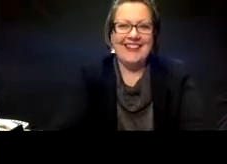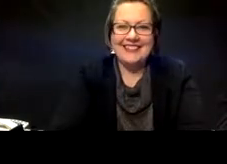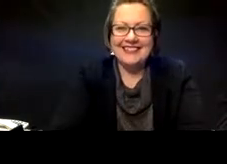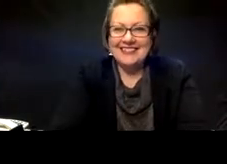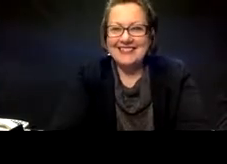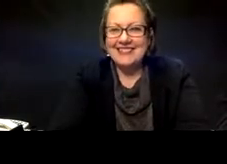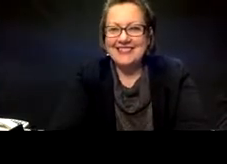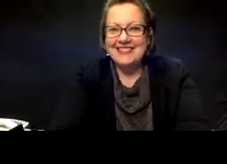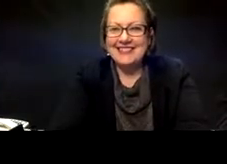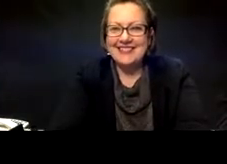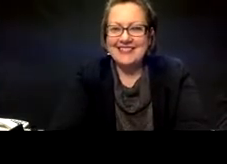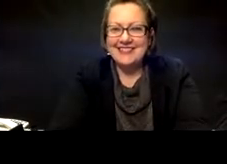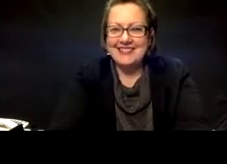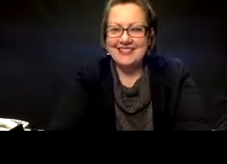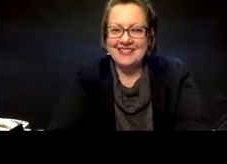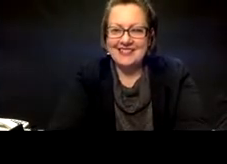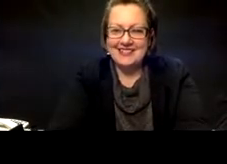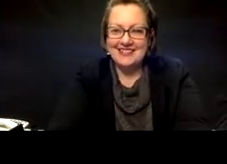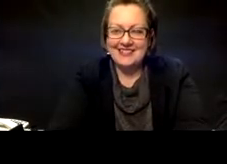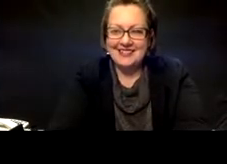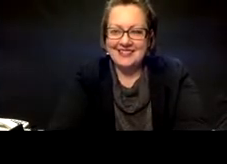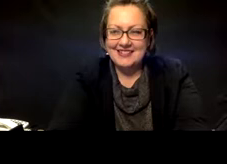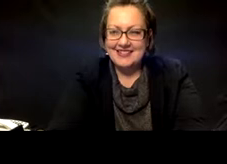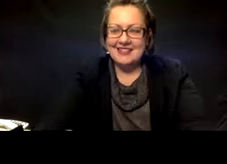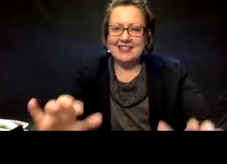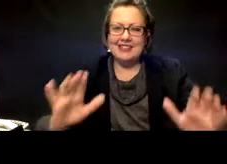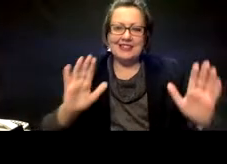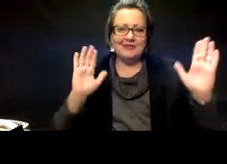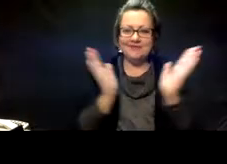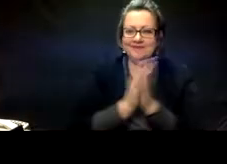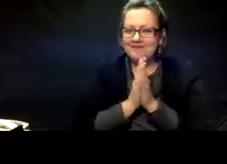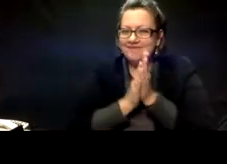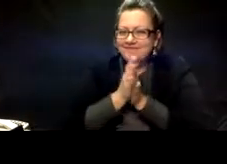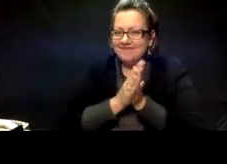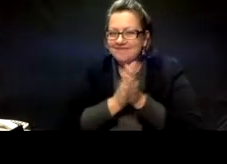Okay, I see that it's just the interpreter and me showing the screen.